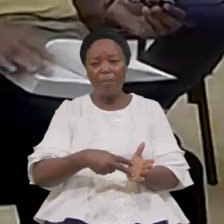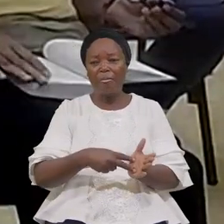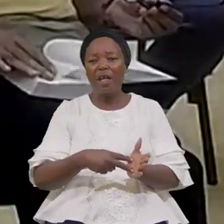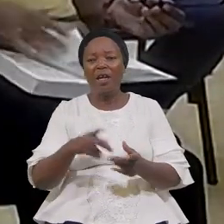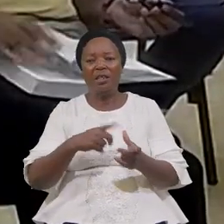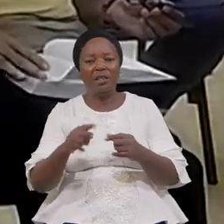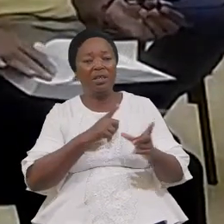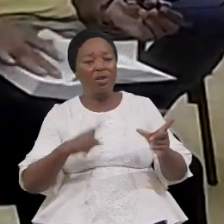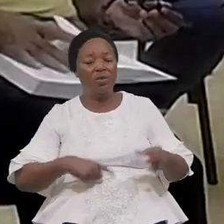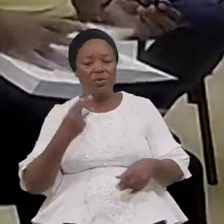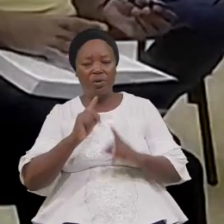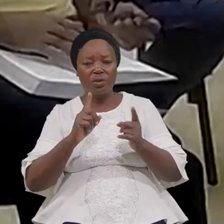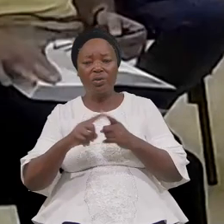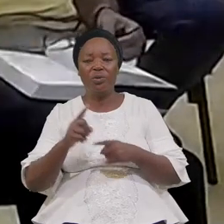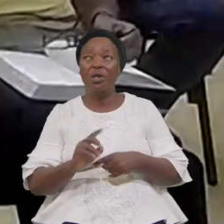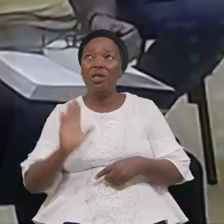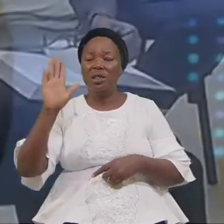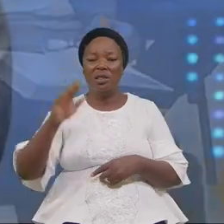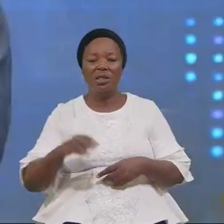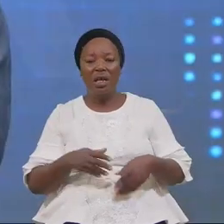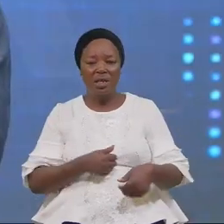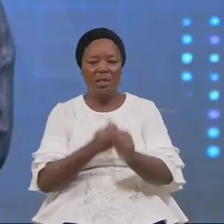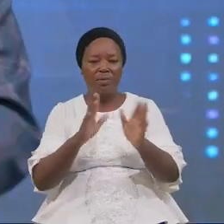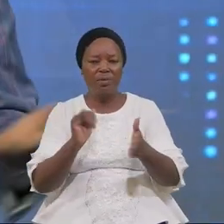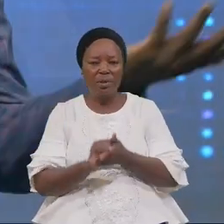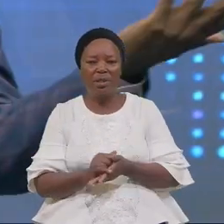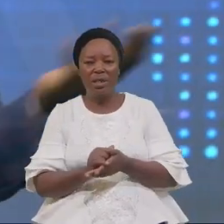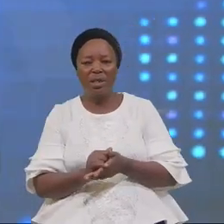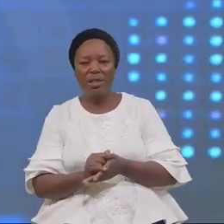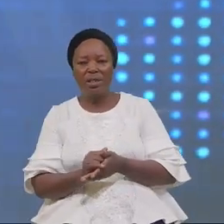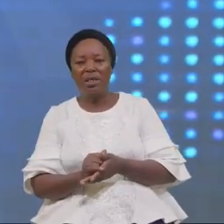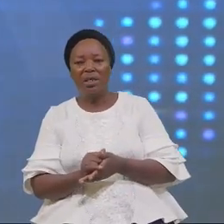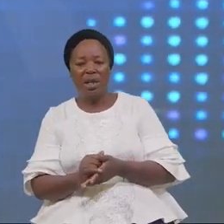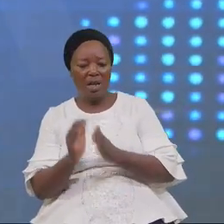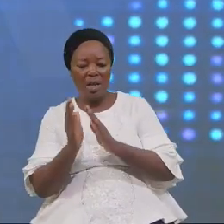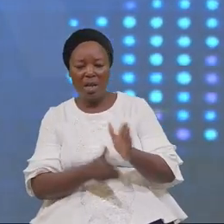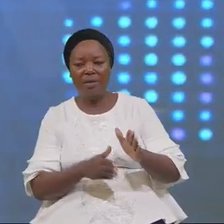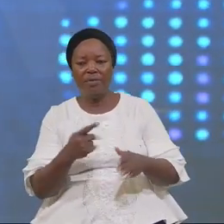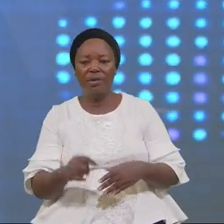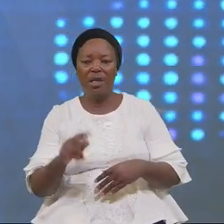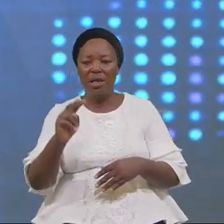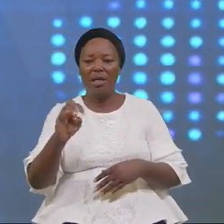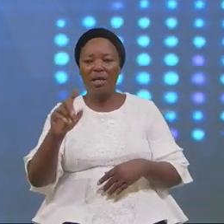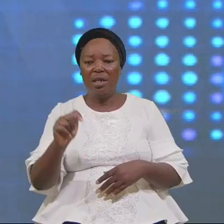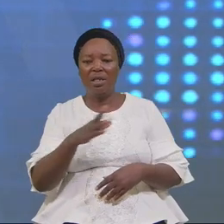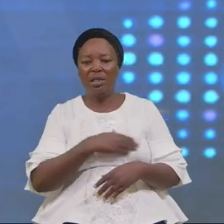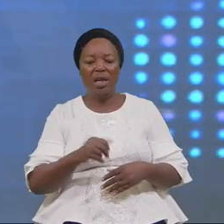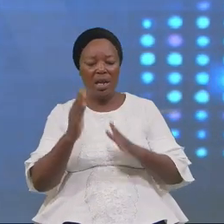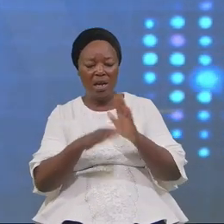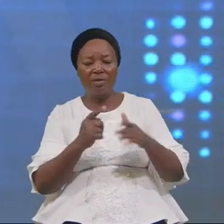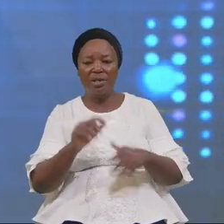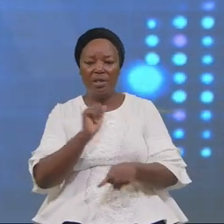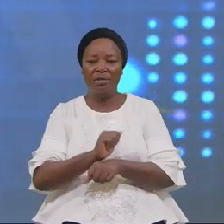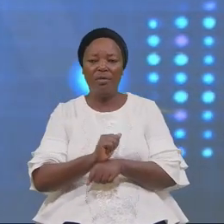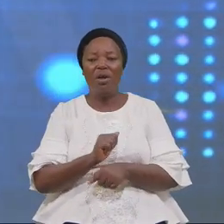disciples that left the net, that left their jobs. They've even gone